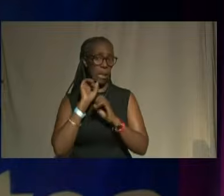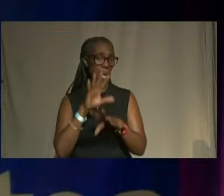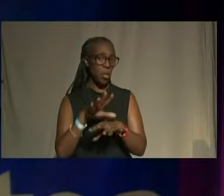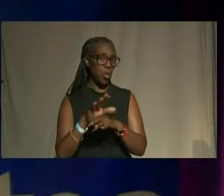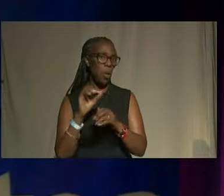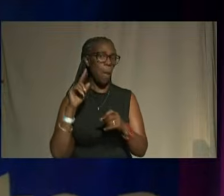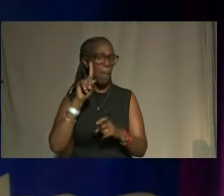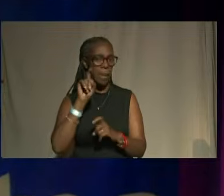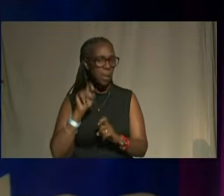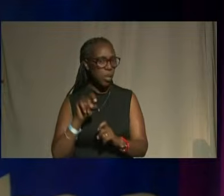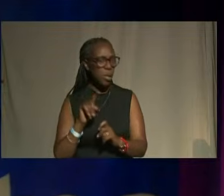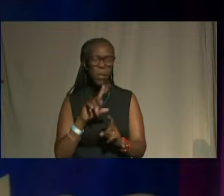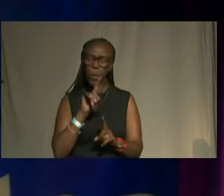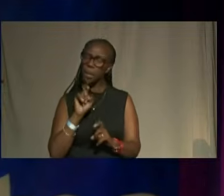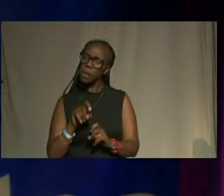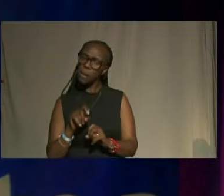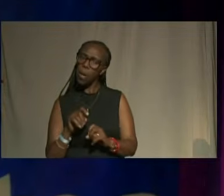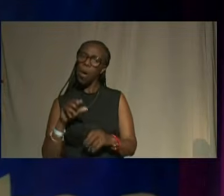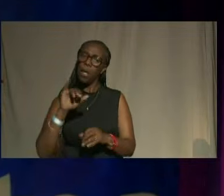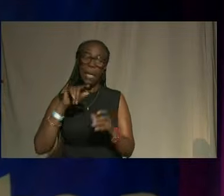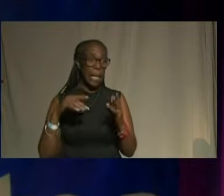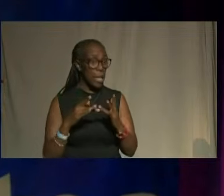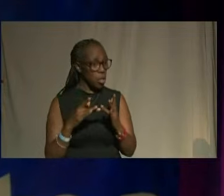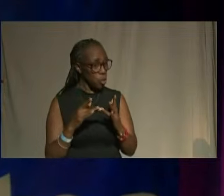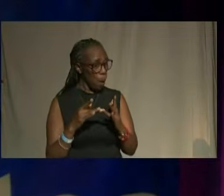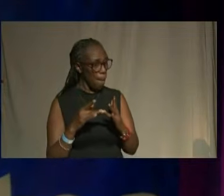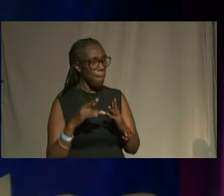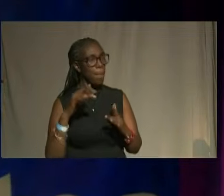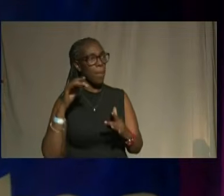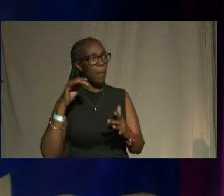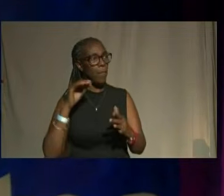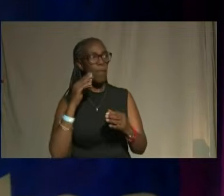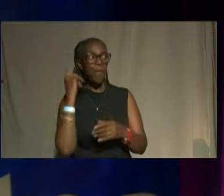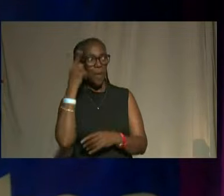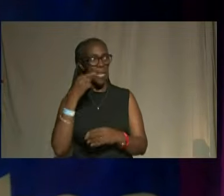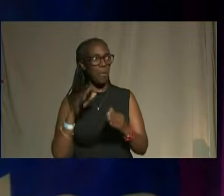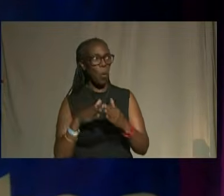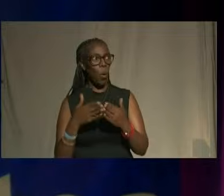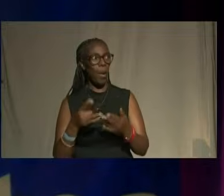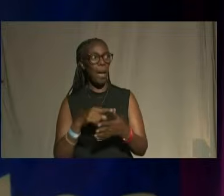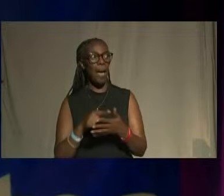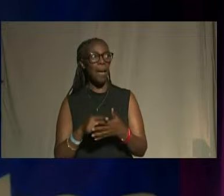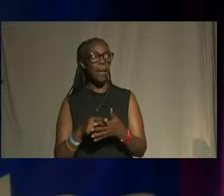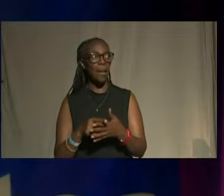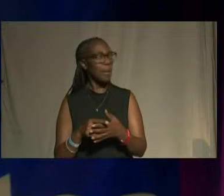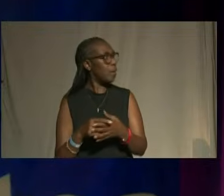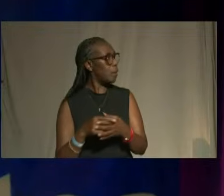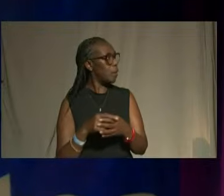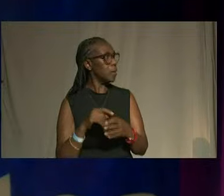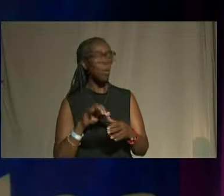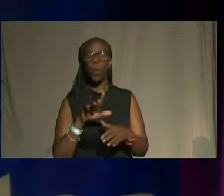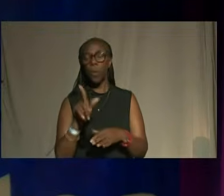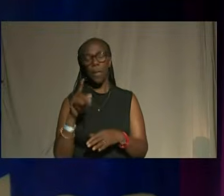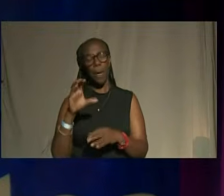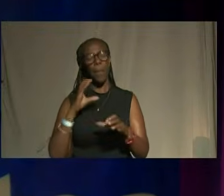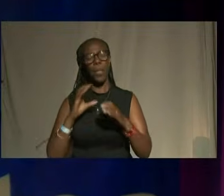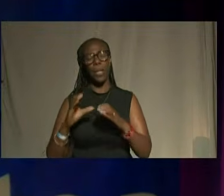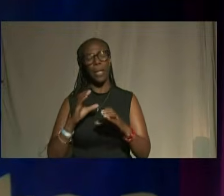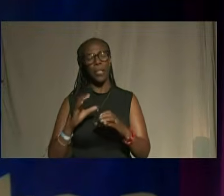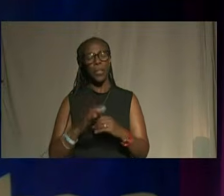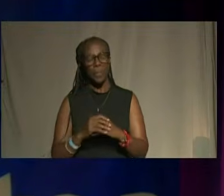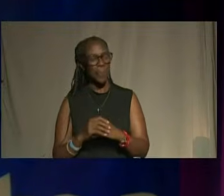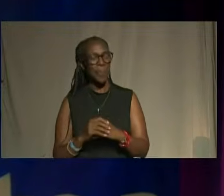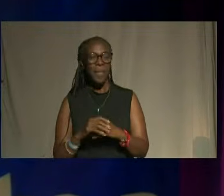Instagram, Facebook, and TikTok. Send them to Jamaica Debates. Well, we now ask Andrea Chisholm to start this segment with a